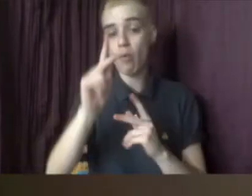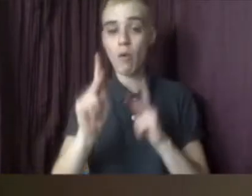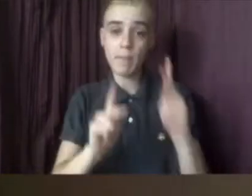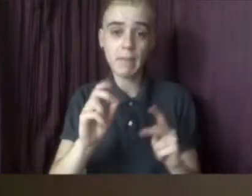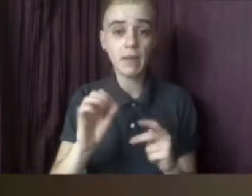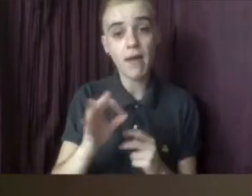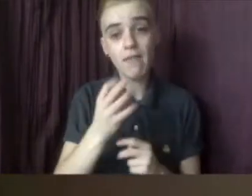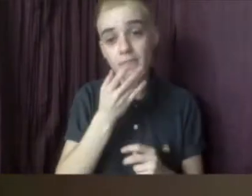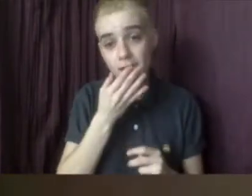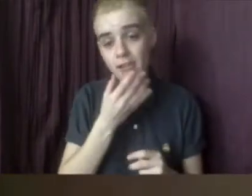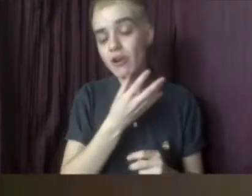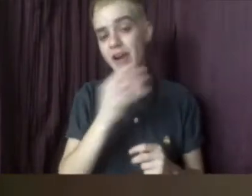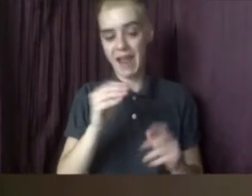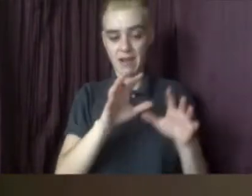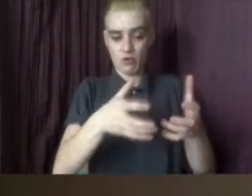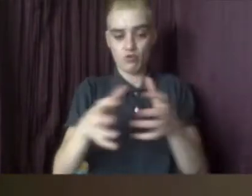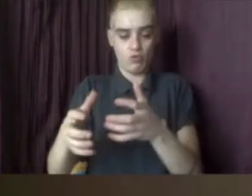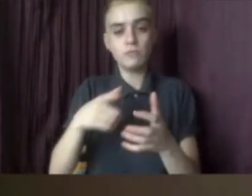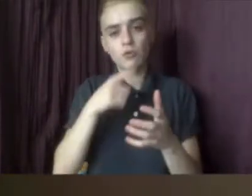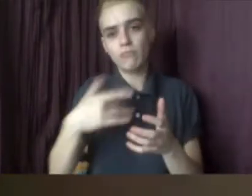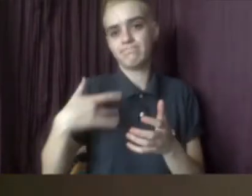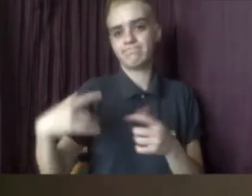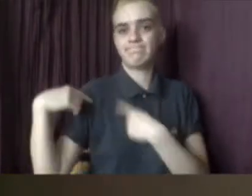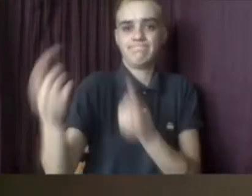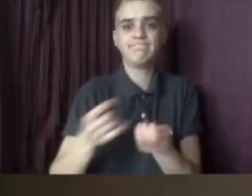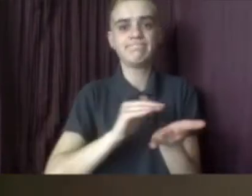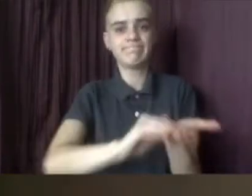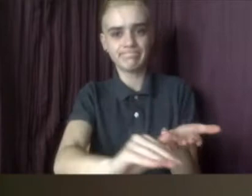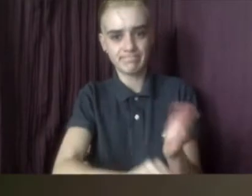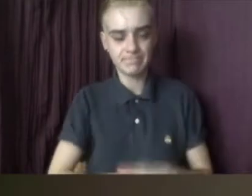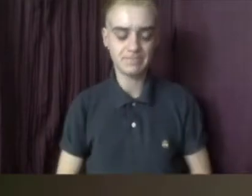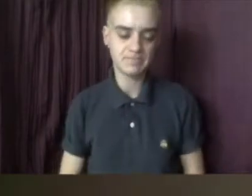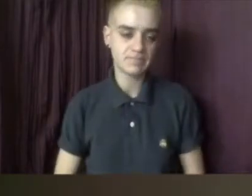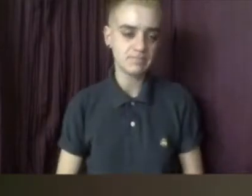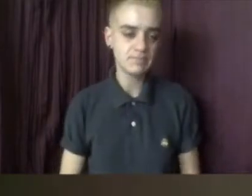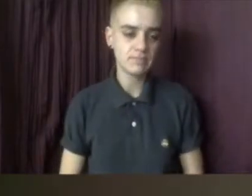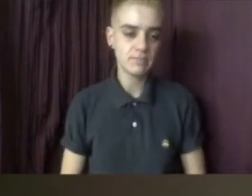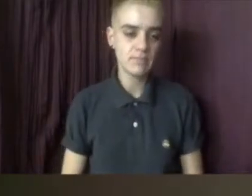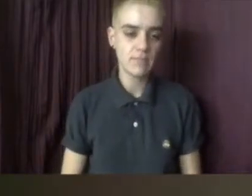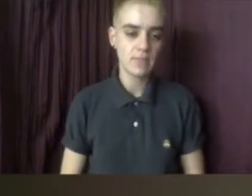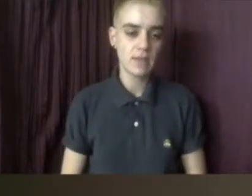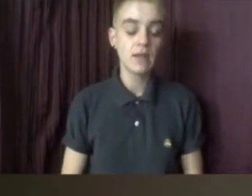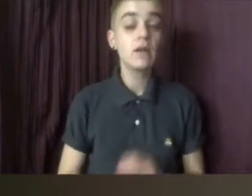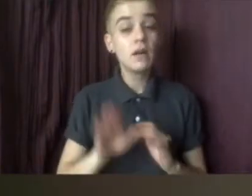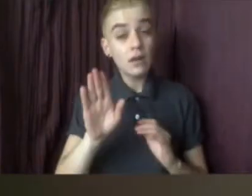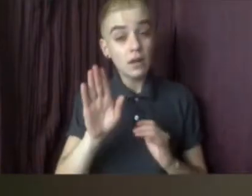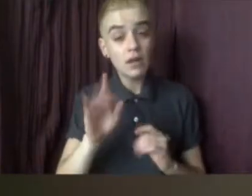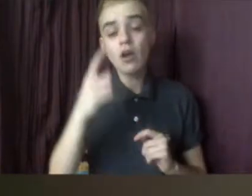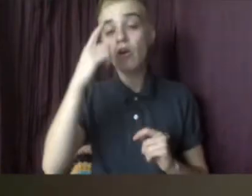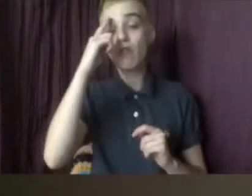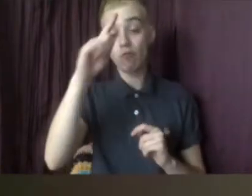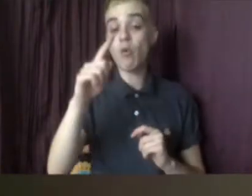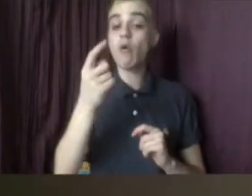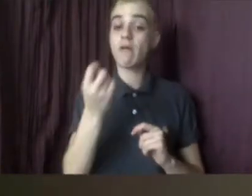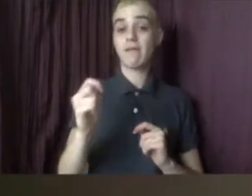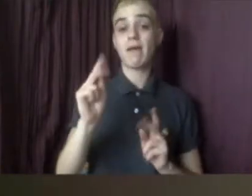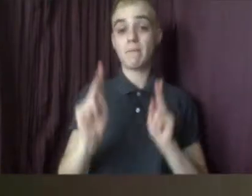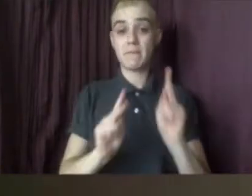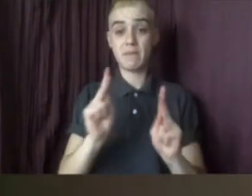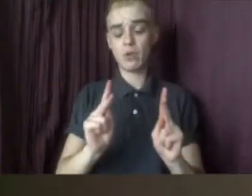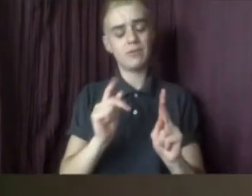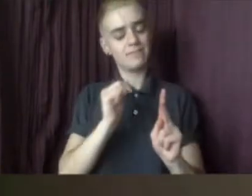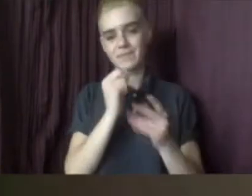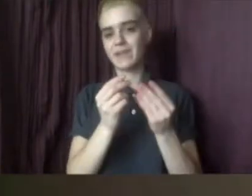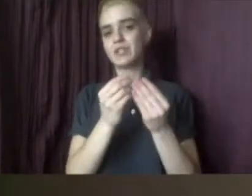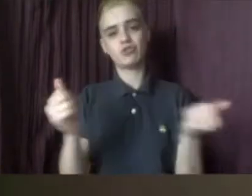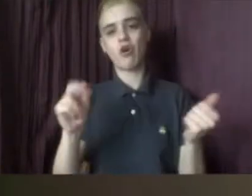you heard, but it doesn't restore the provisions of the Voting Rights Act, the VRA, to protect voters from discriminatory